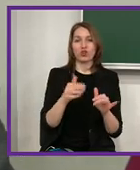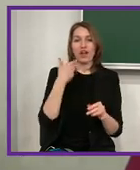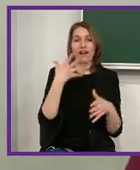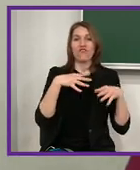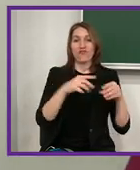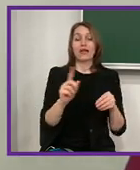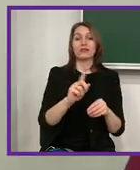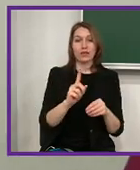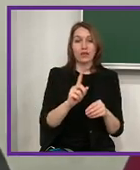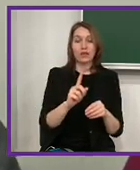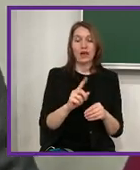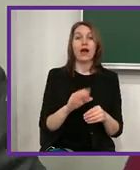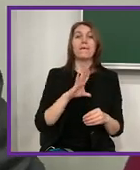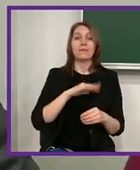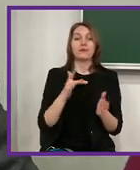part.